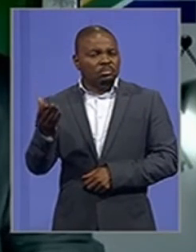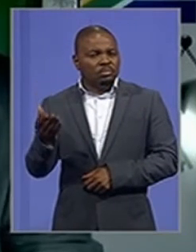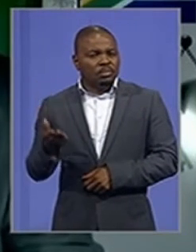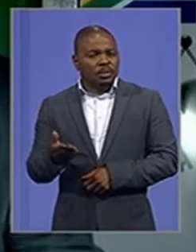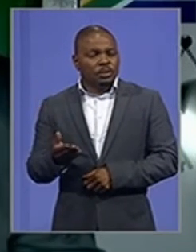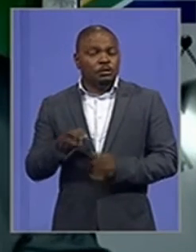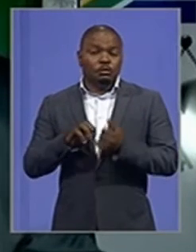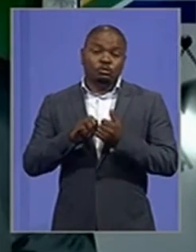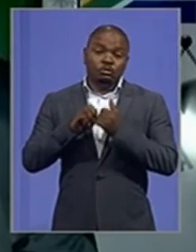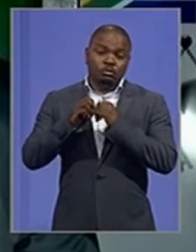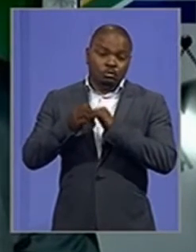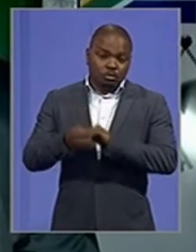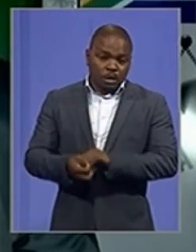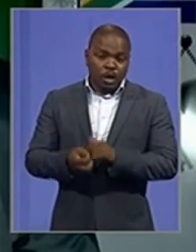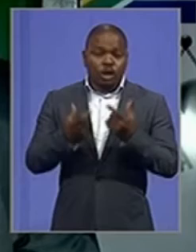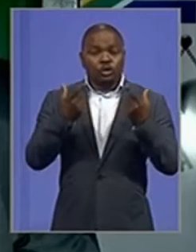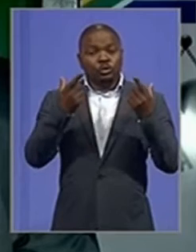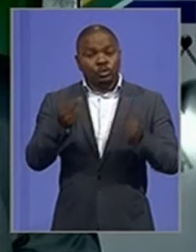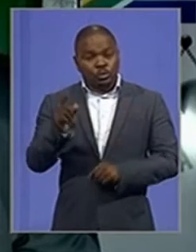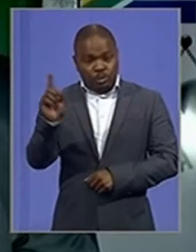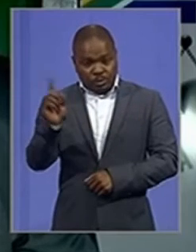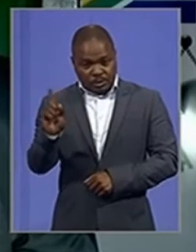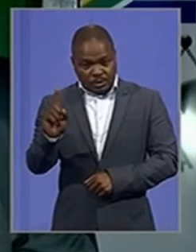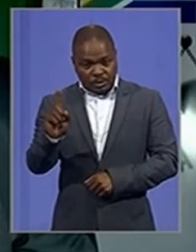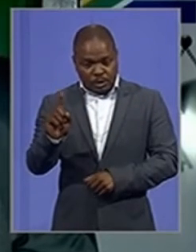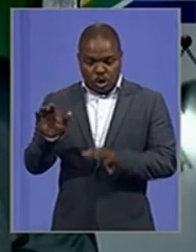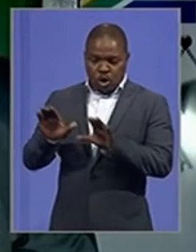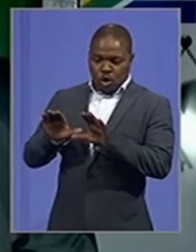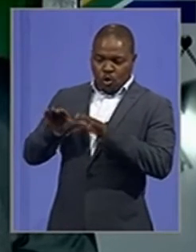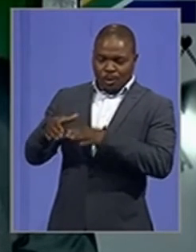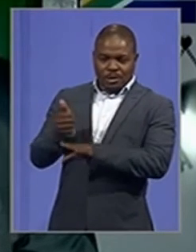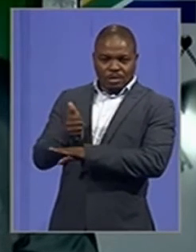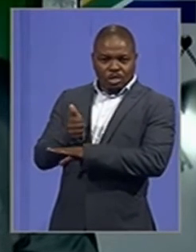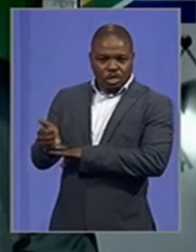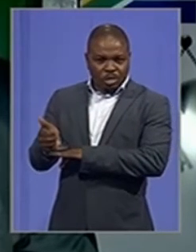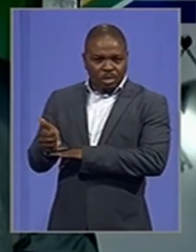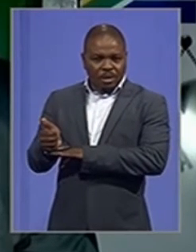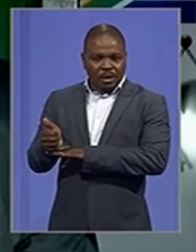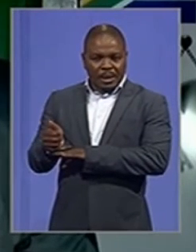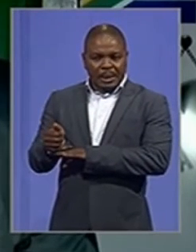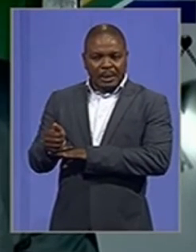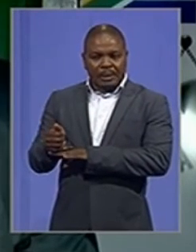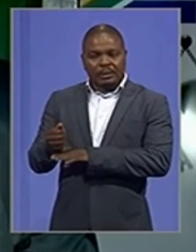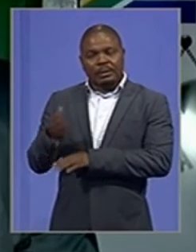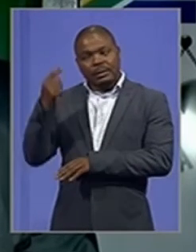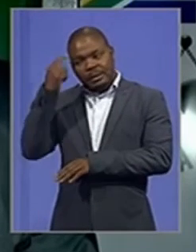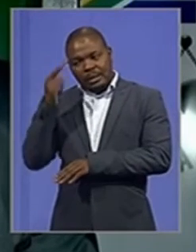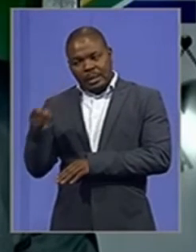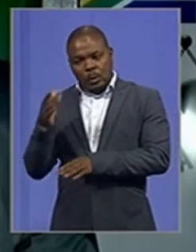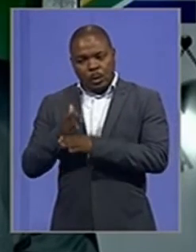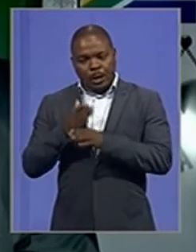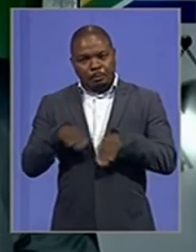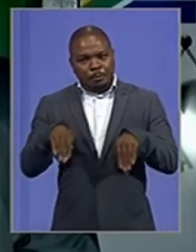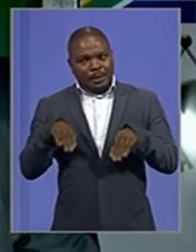is trying to intimidate the commission into not doing its job